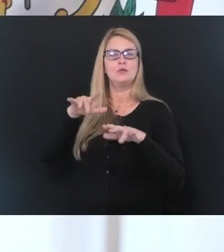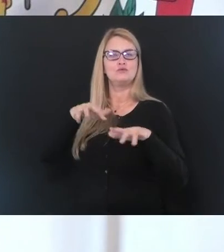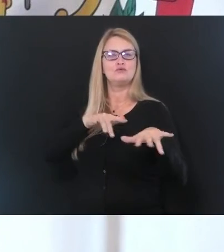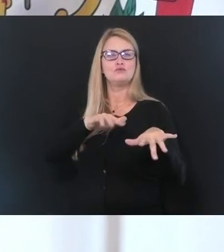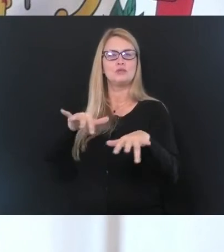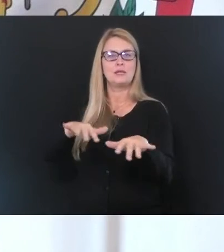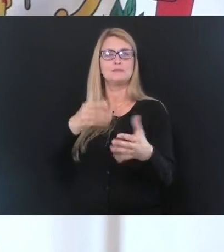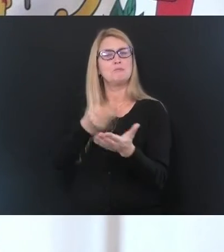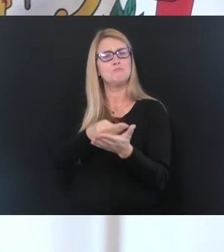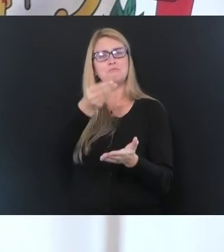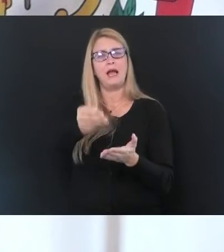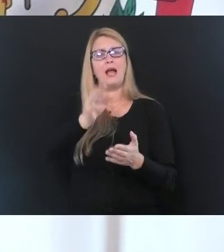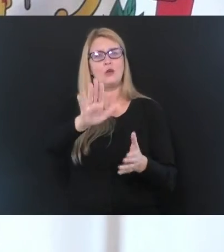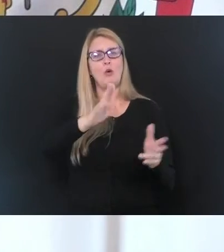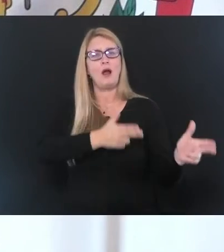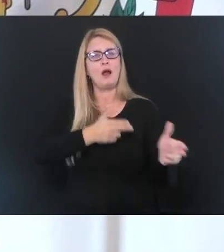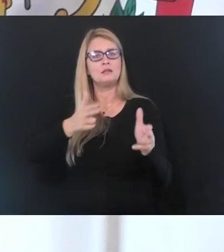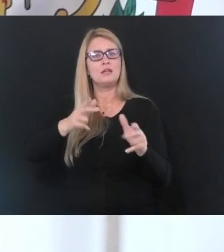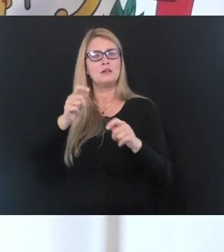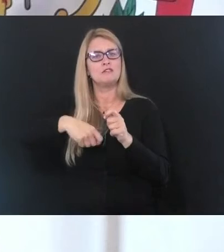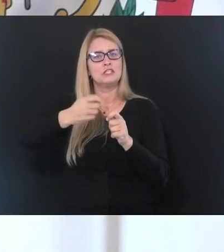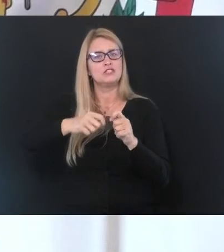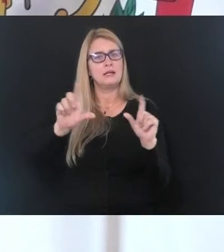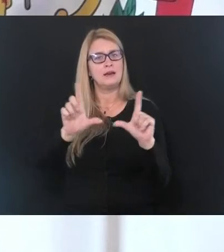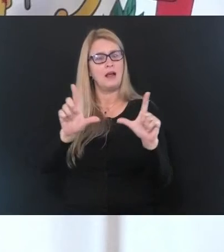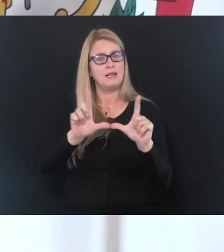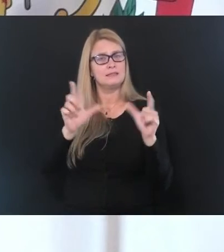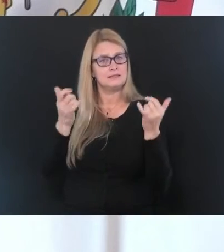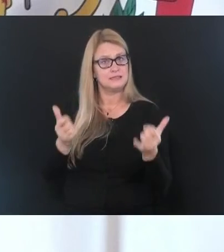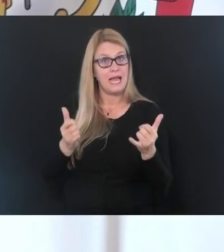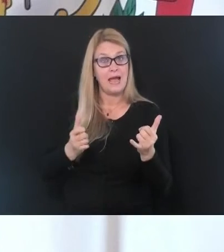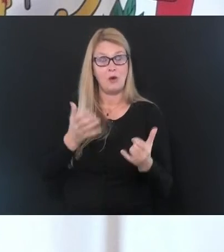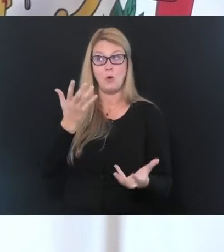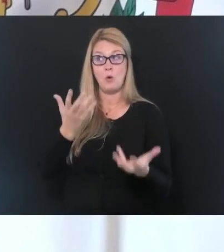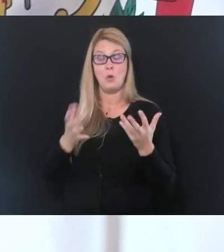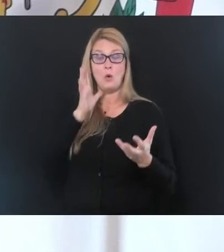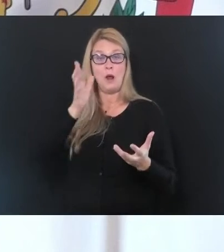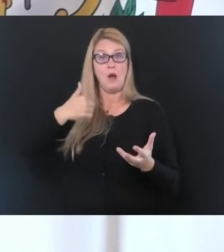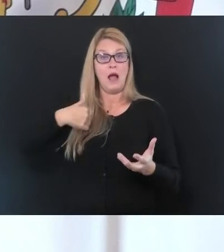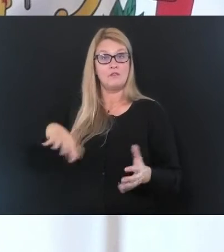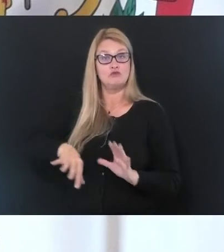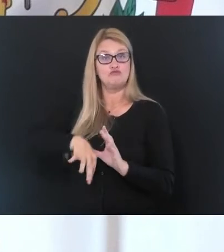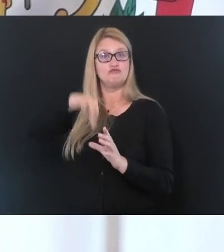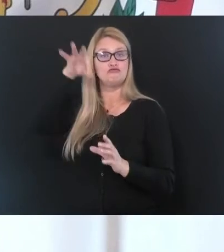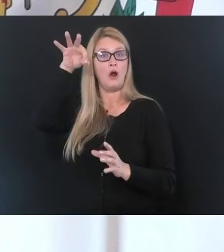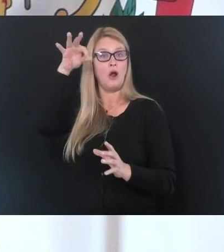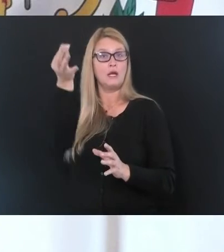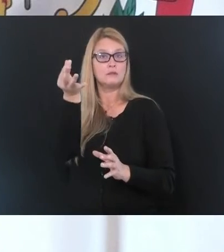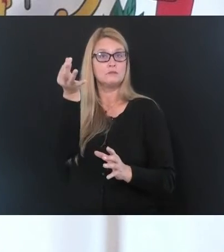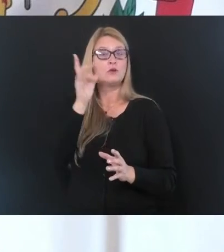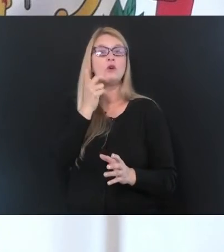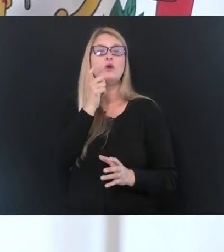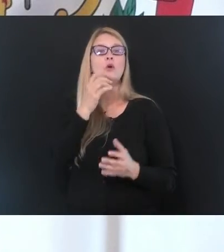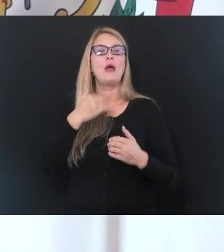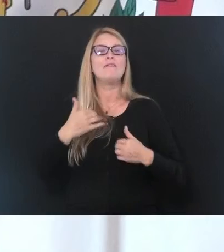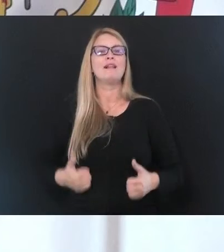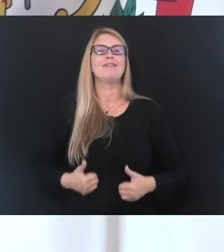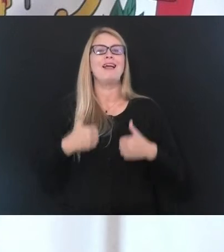everything. You may be a big winner. You may be a winner of lifetime hunting and fishing license and everything. So